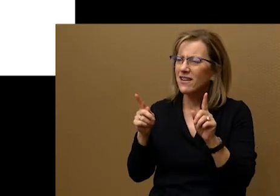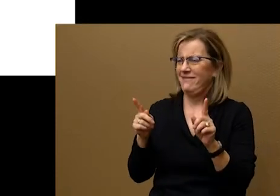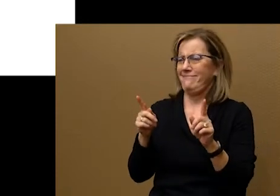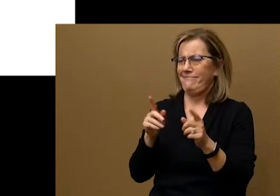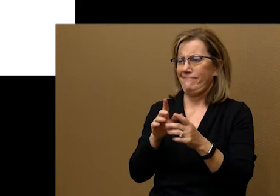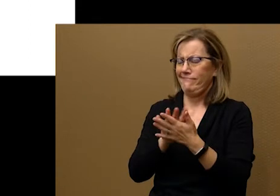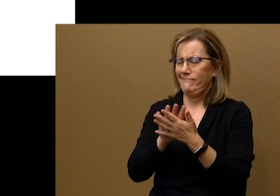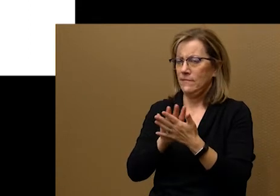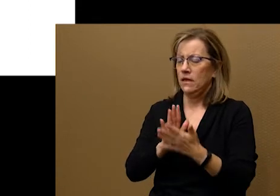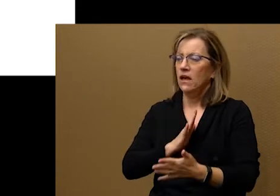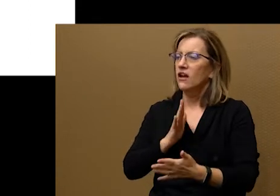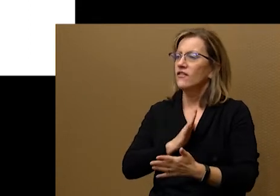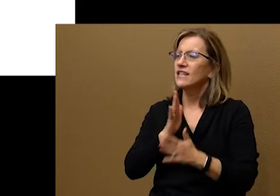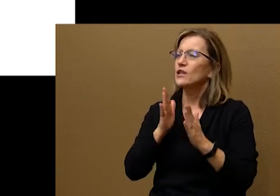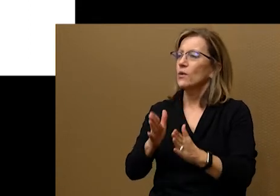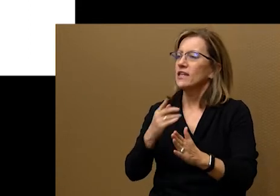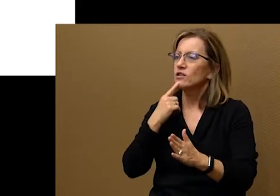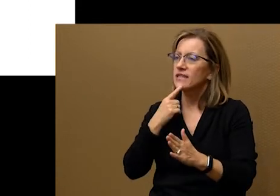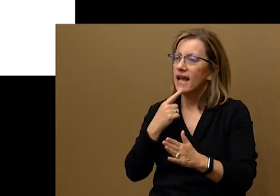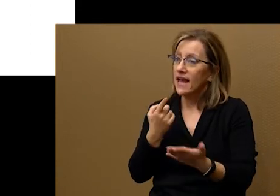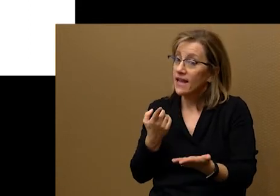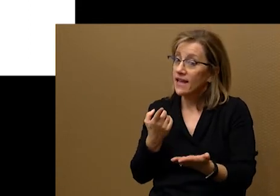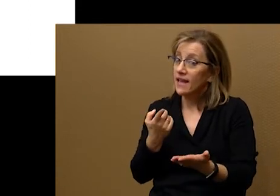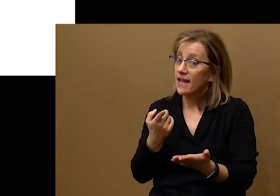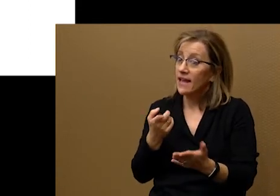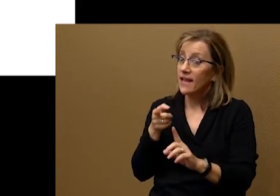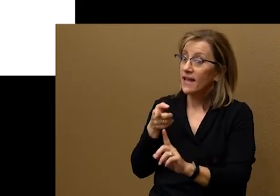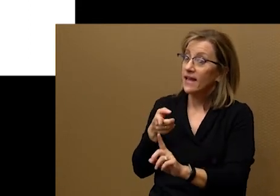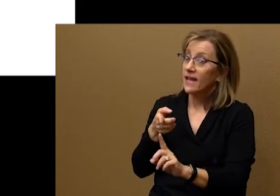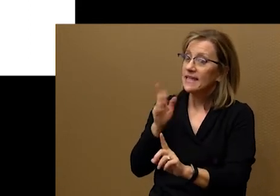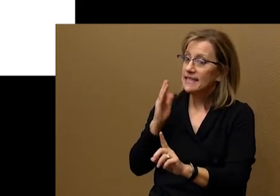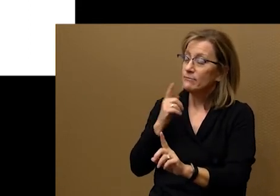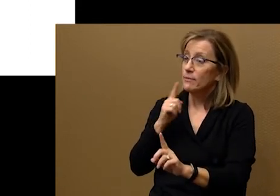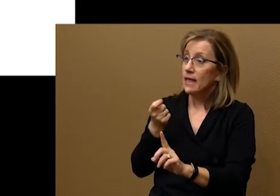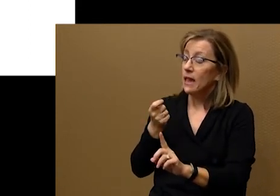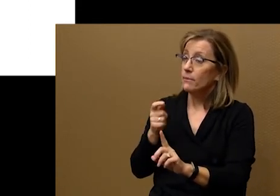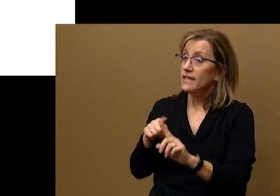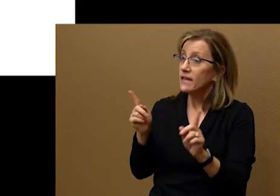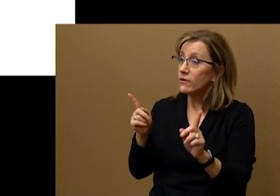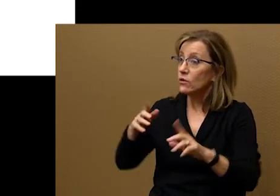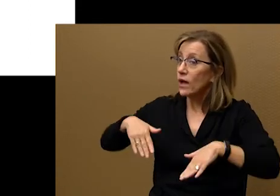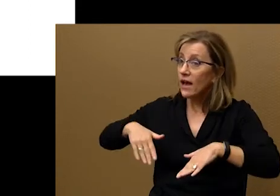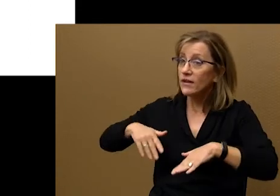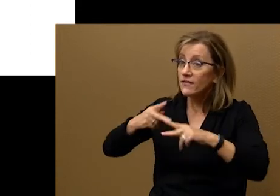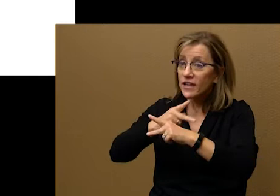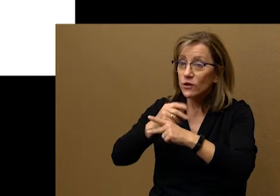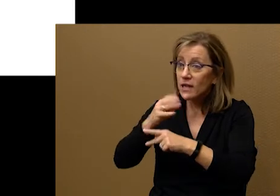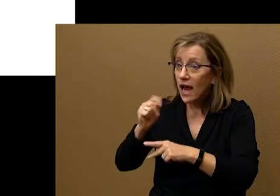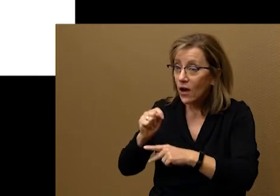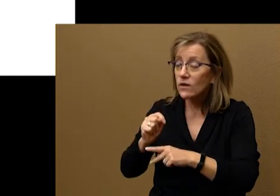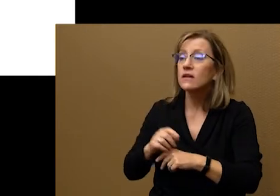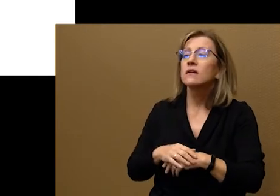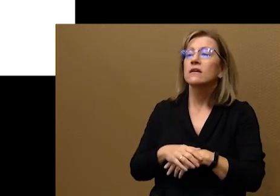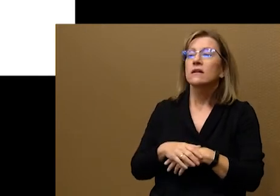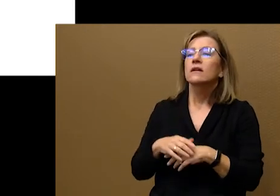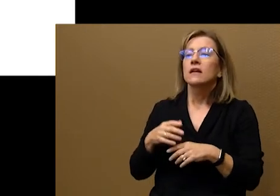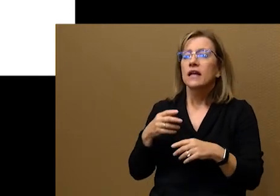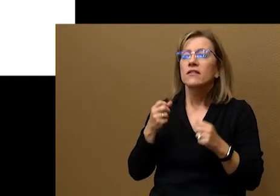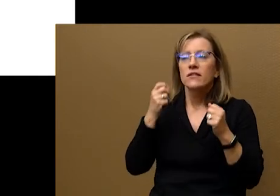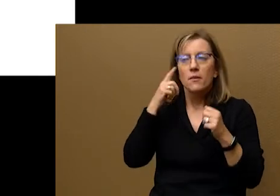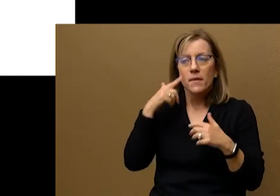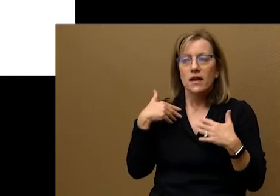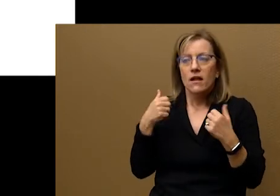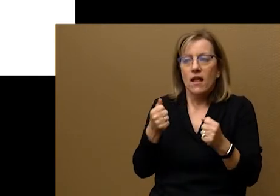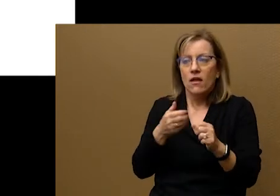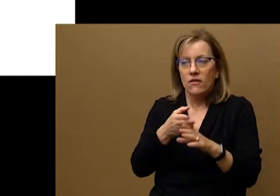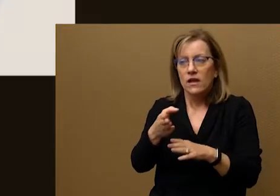different. I mean, it's a fancy way for saying it seems to be a little different. We haven't quite figured it out. Lots in the mental health field, you look